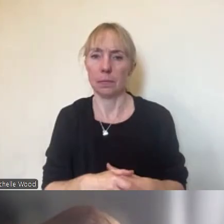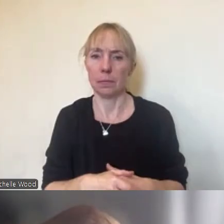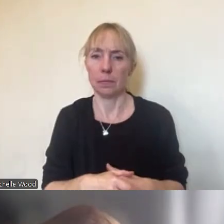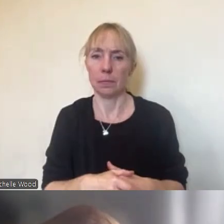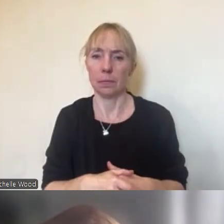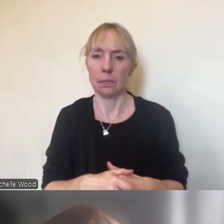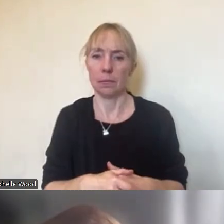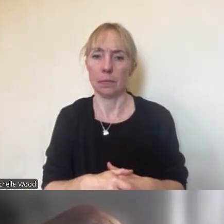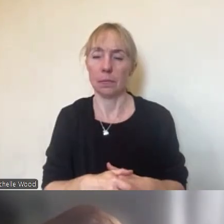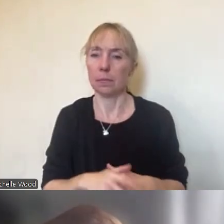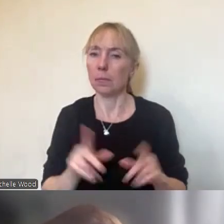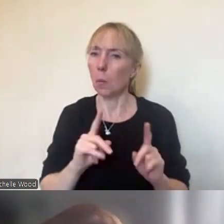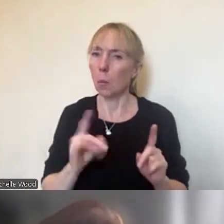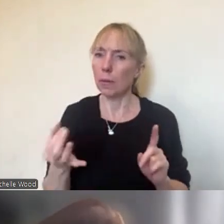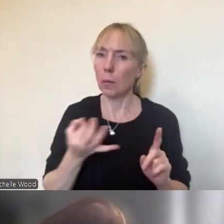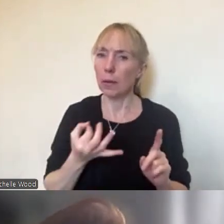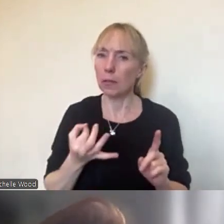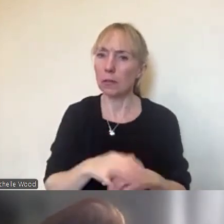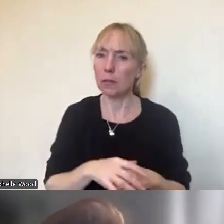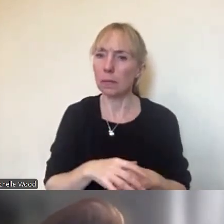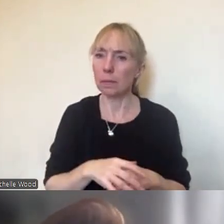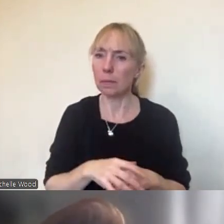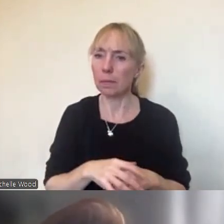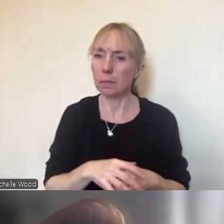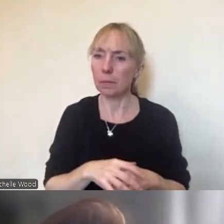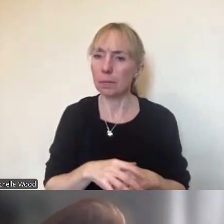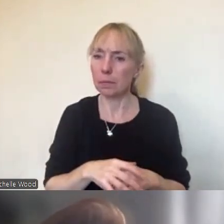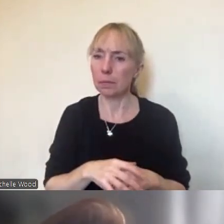Great. What was the question? So the question was,